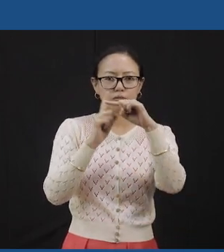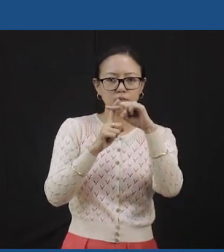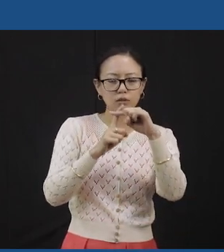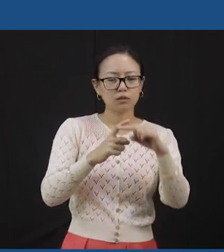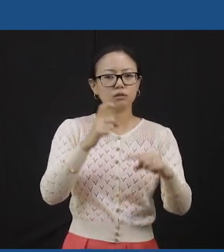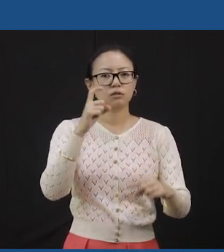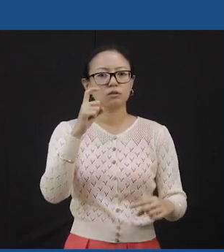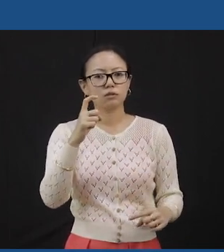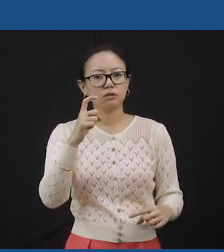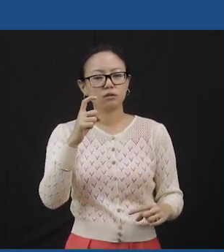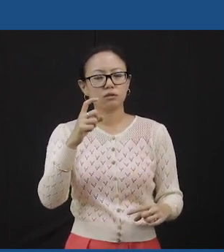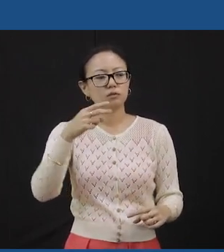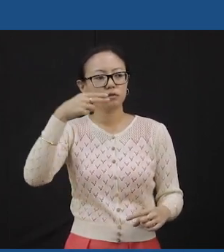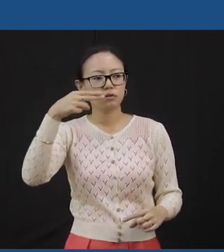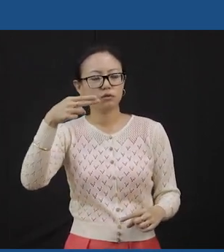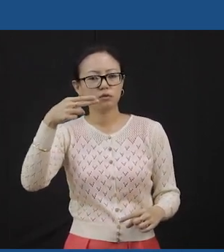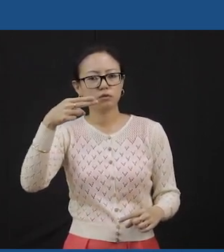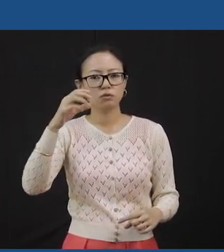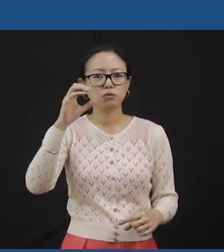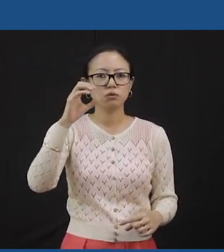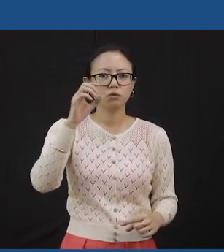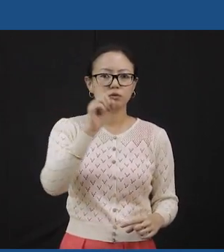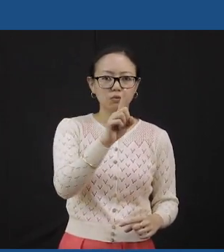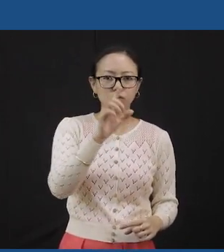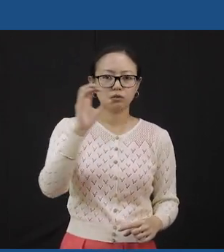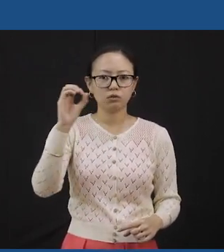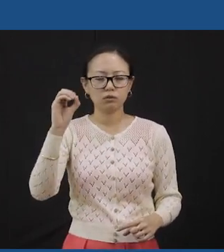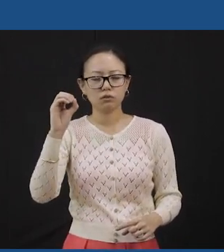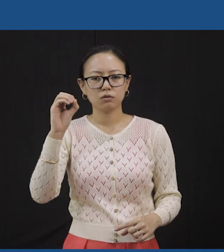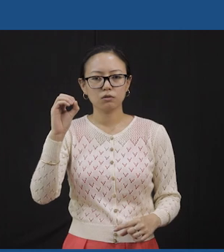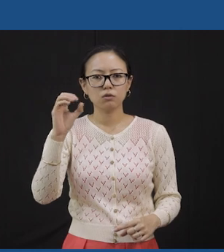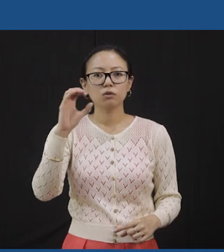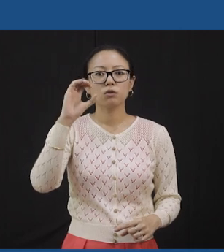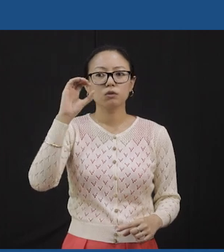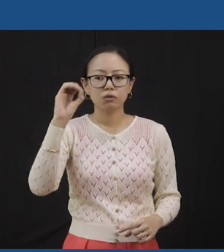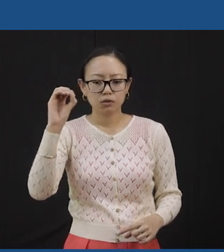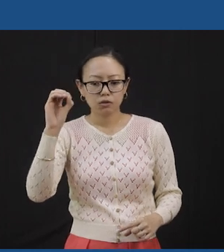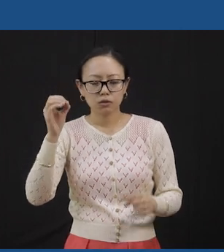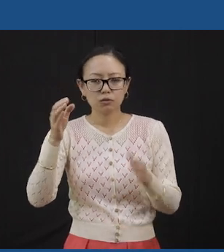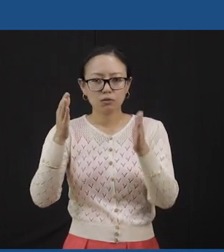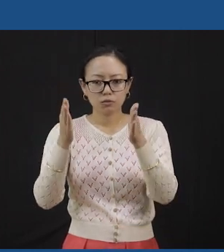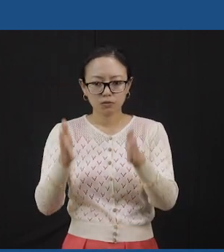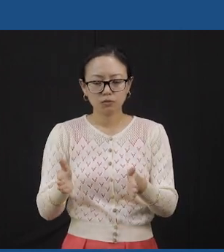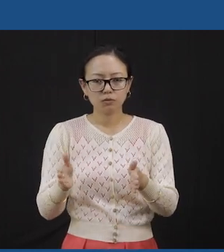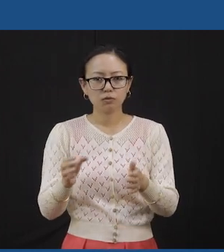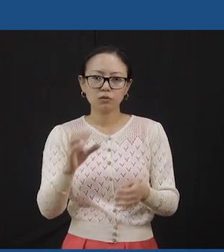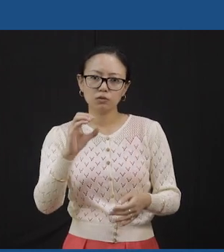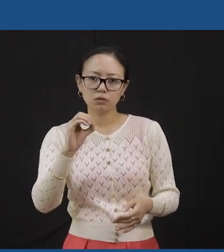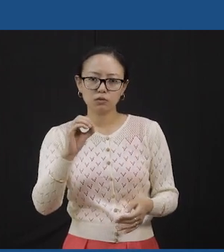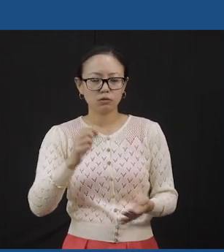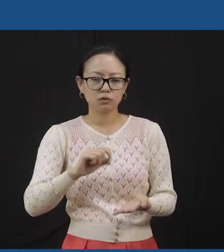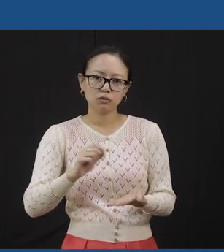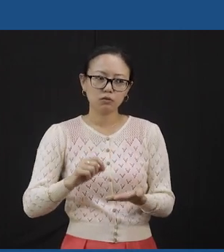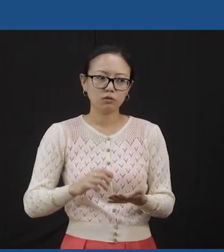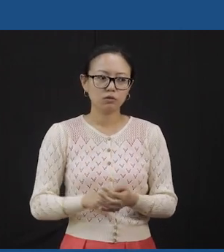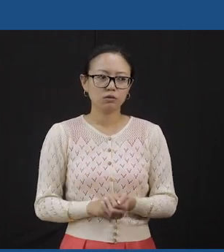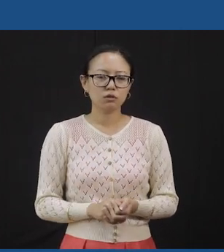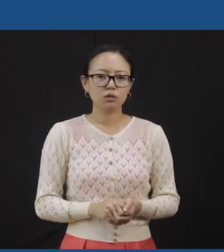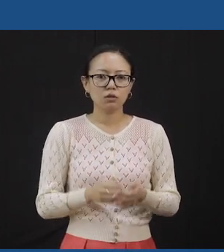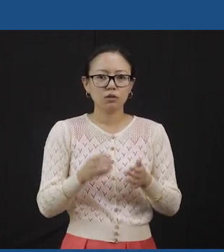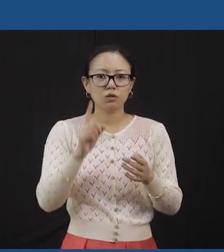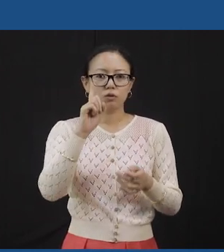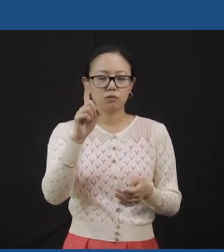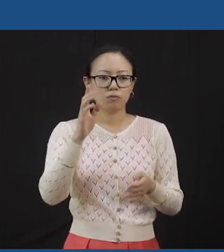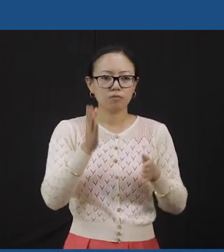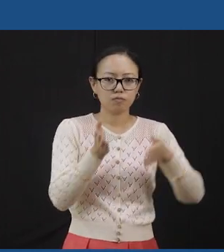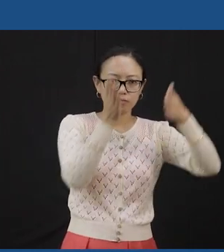3 plus 7 is 10. So again, you will write 0 on the tens place and 1 carry over to the next place, that